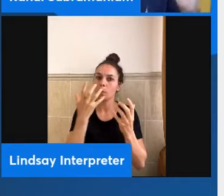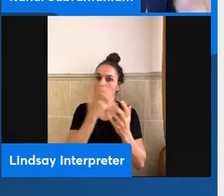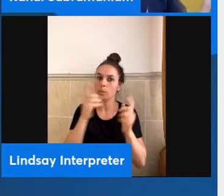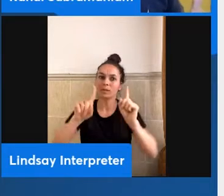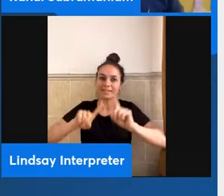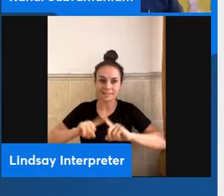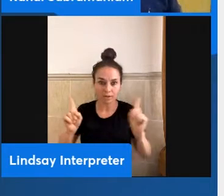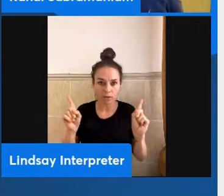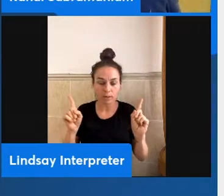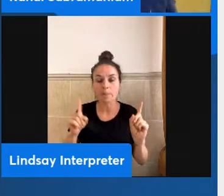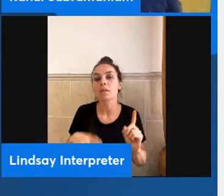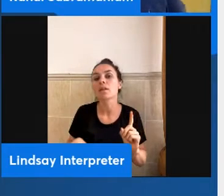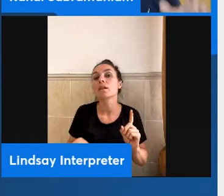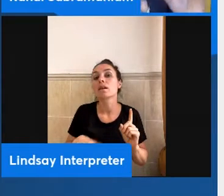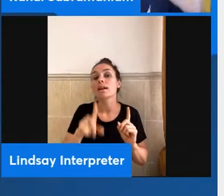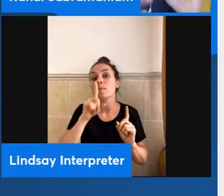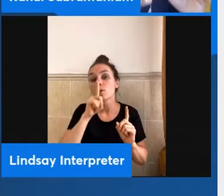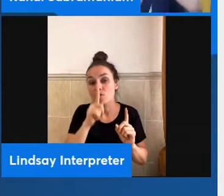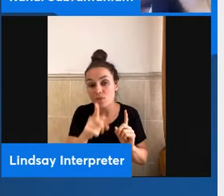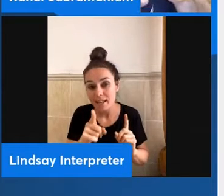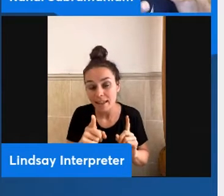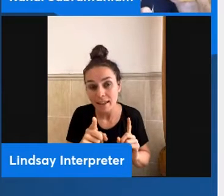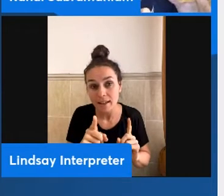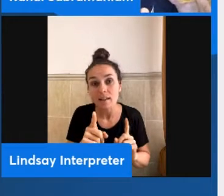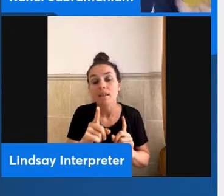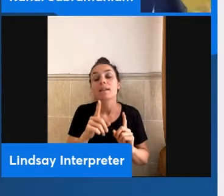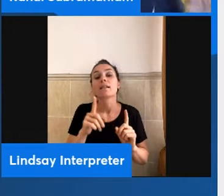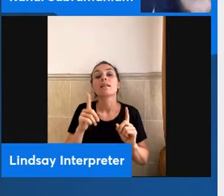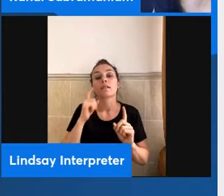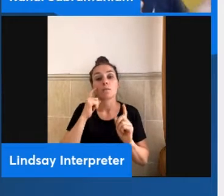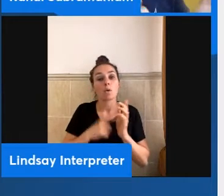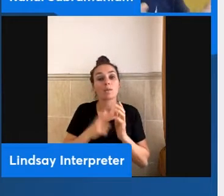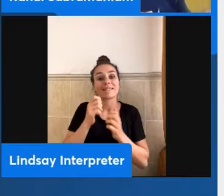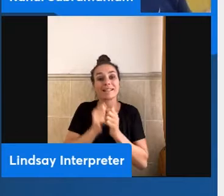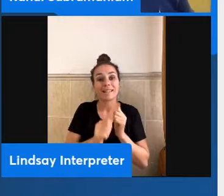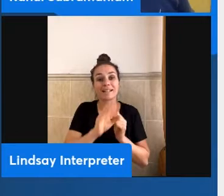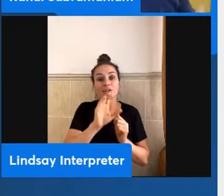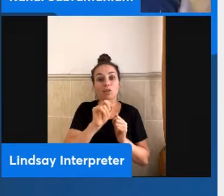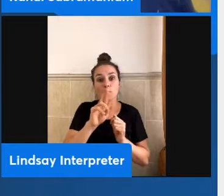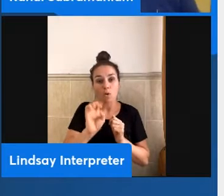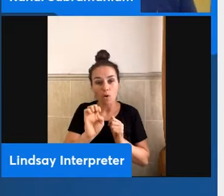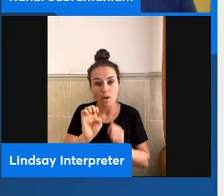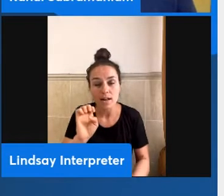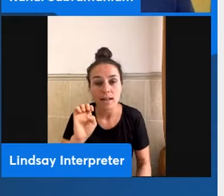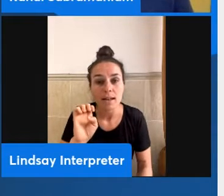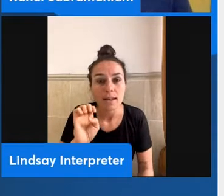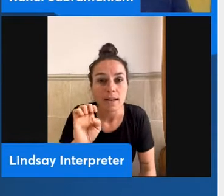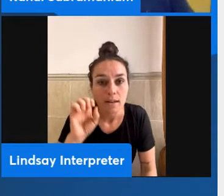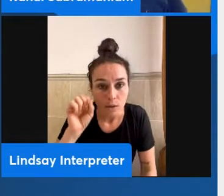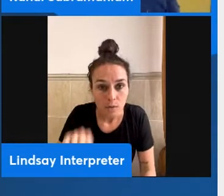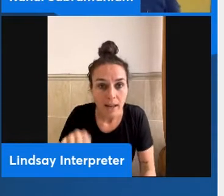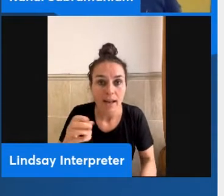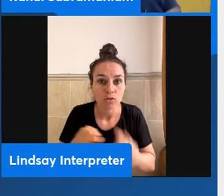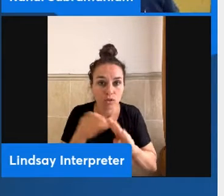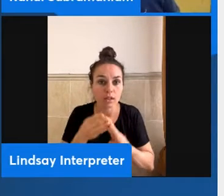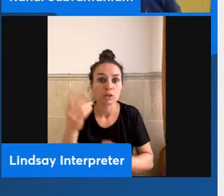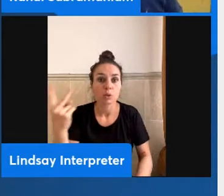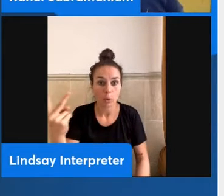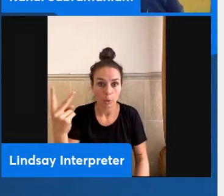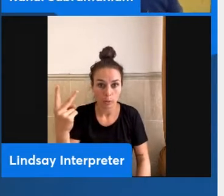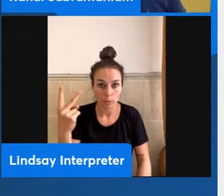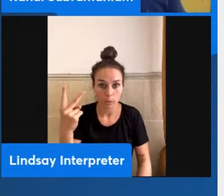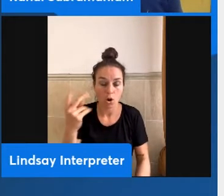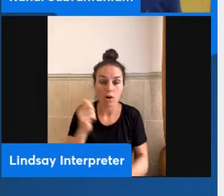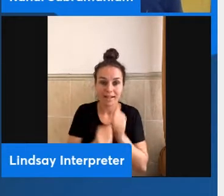you look at x86 architecture, each core is a hyper-threaded core. That means you can run 2 threads on each